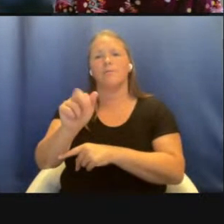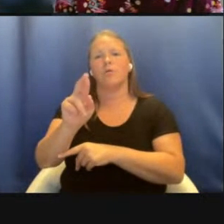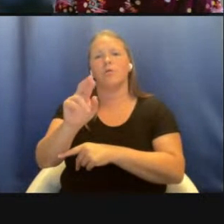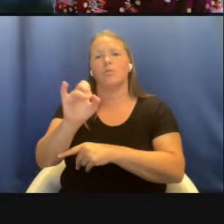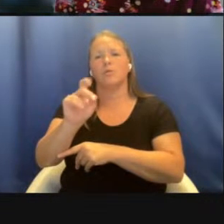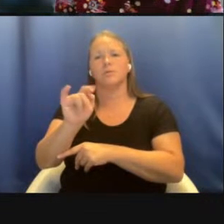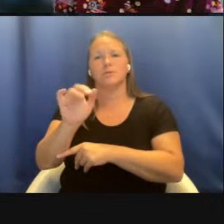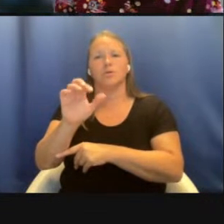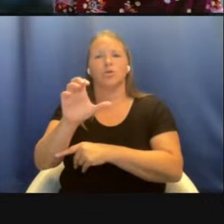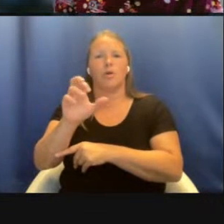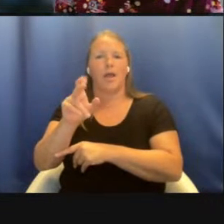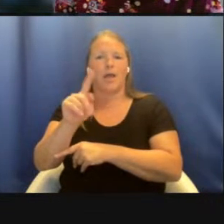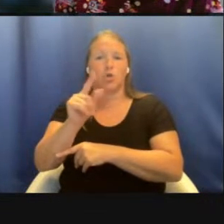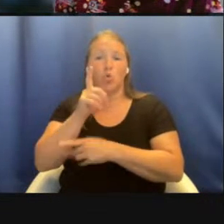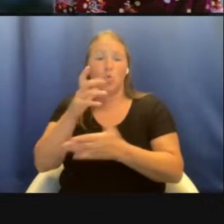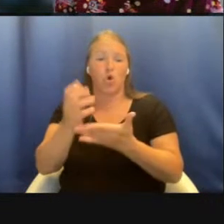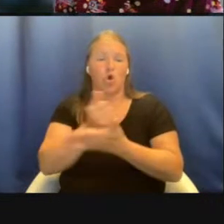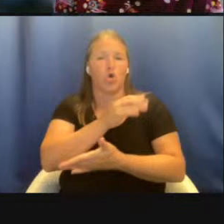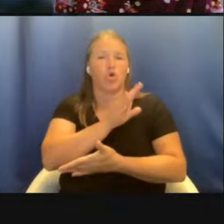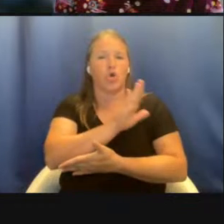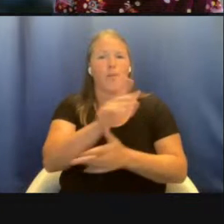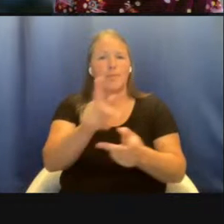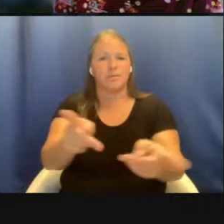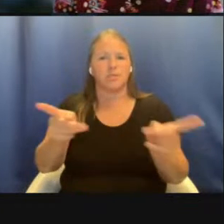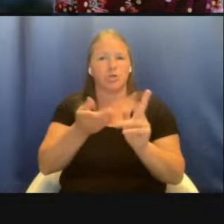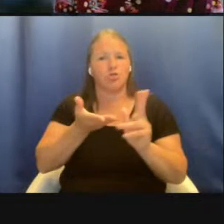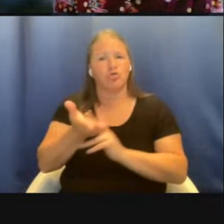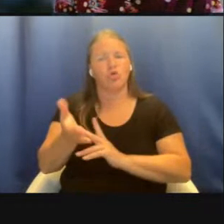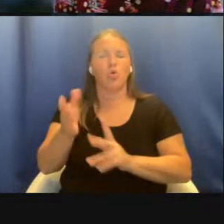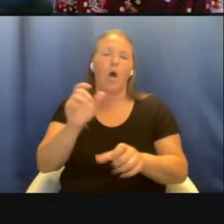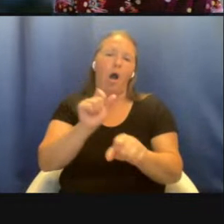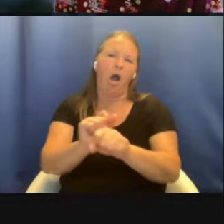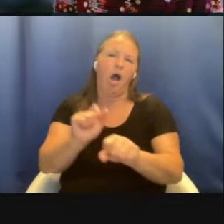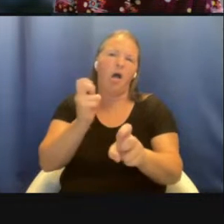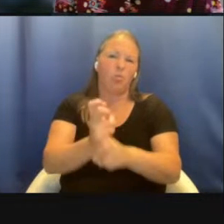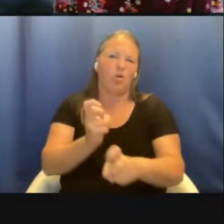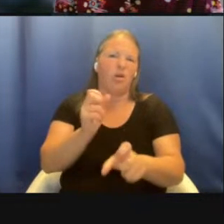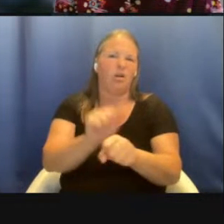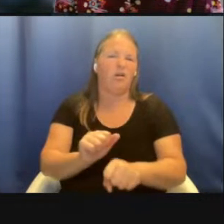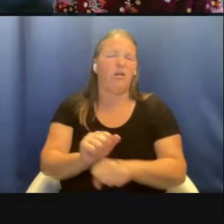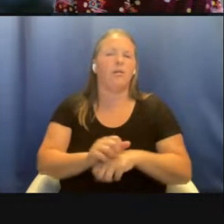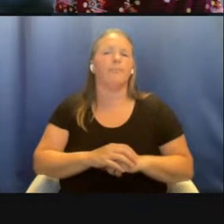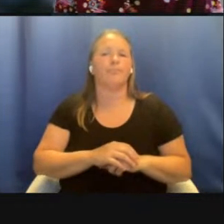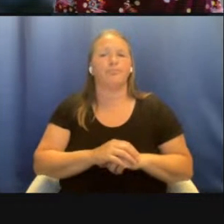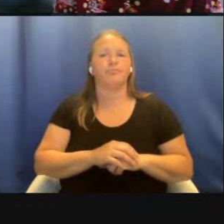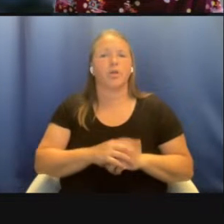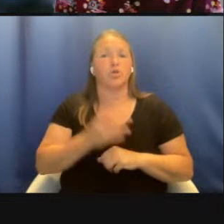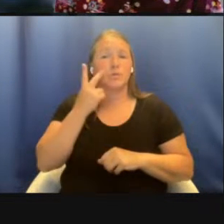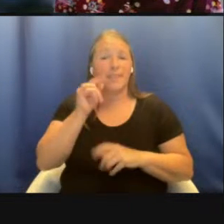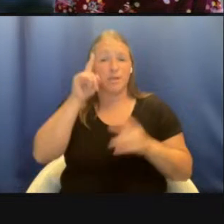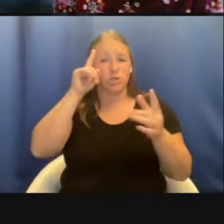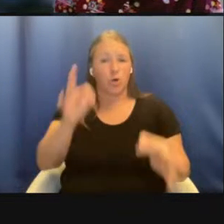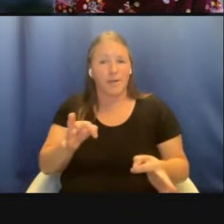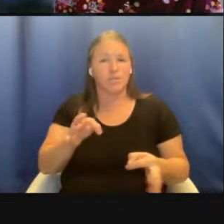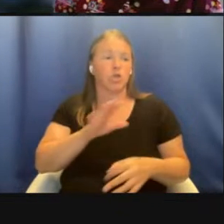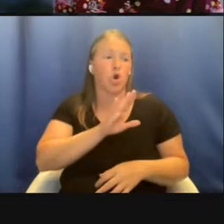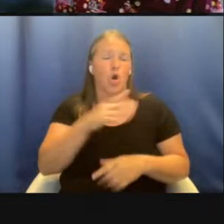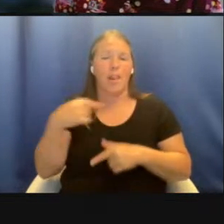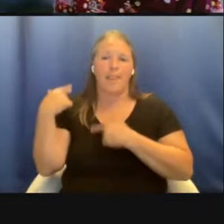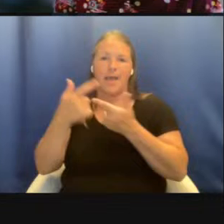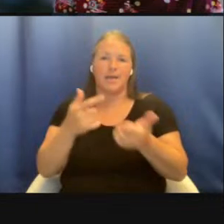that rests at the core of American self-determination. Her legacy, as you have seen today, continues to rest in 2